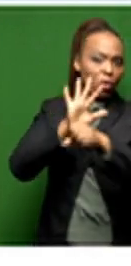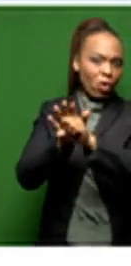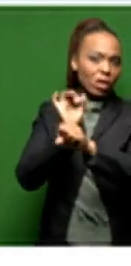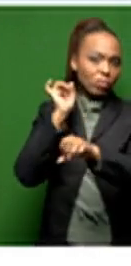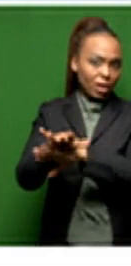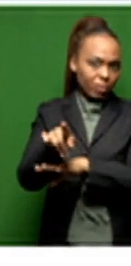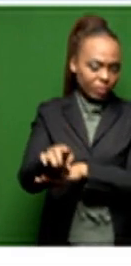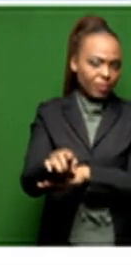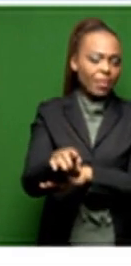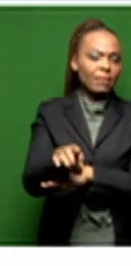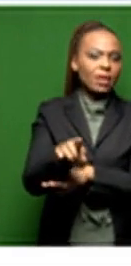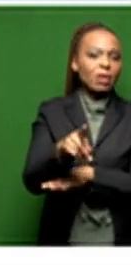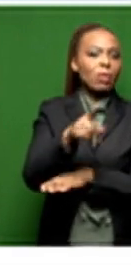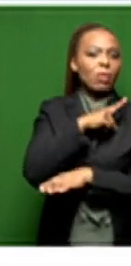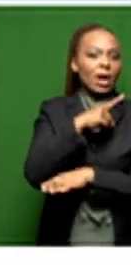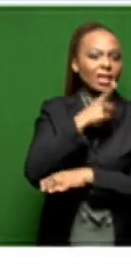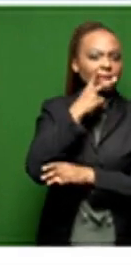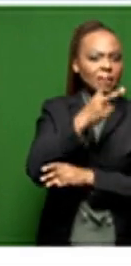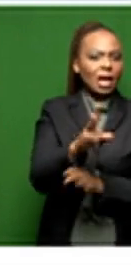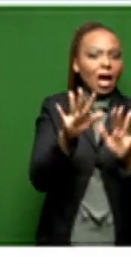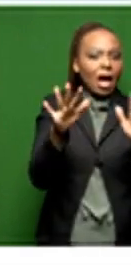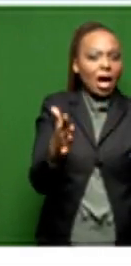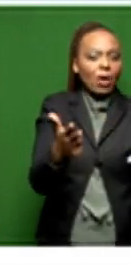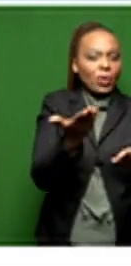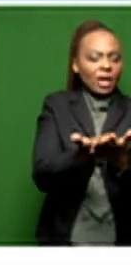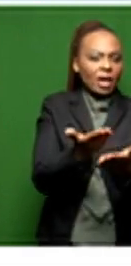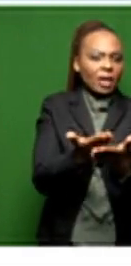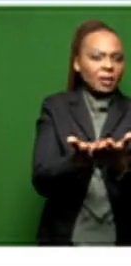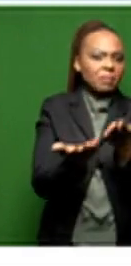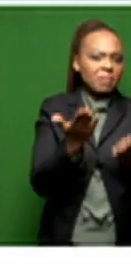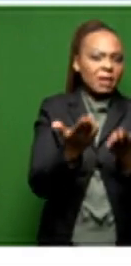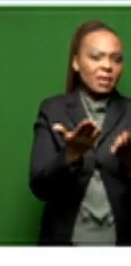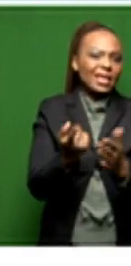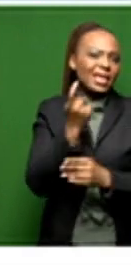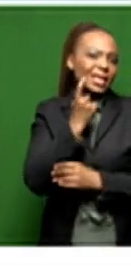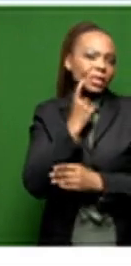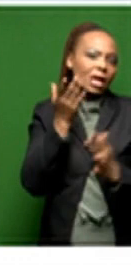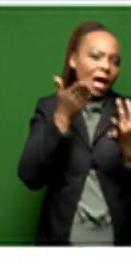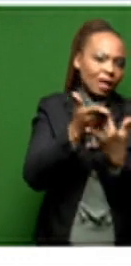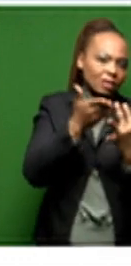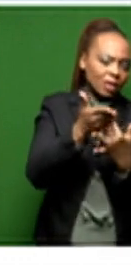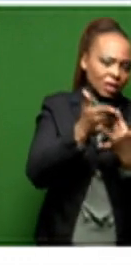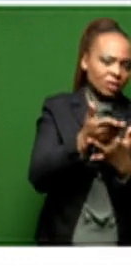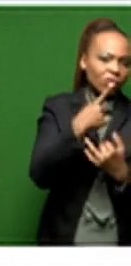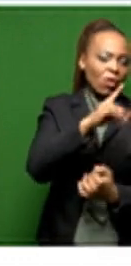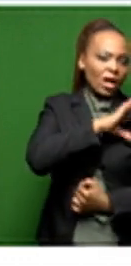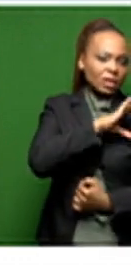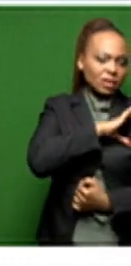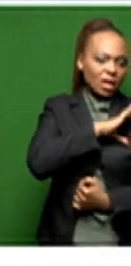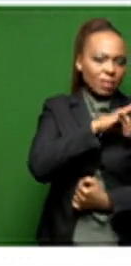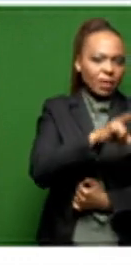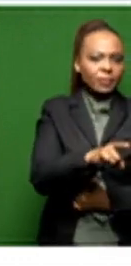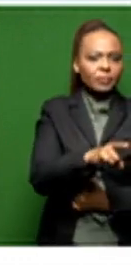looking at to see how we can make it quite convenient for our customers to do a complete